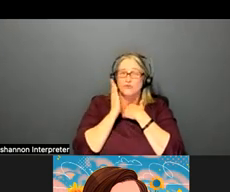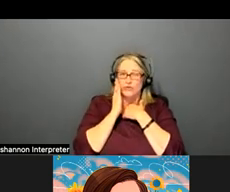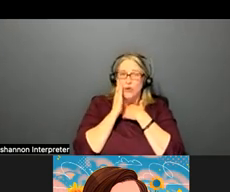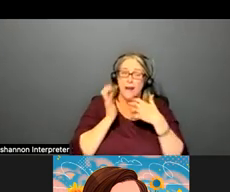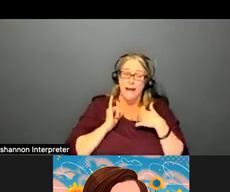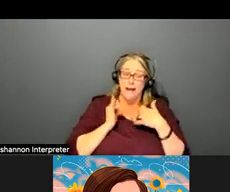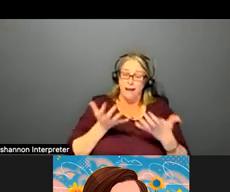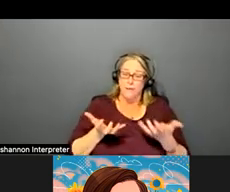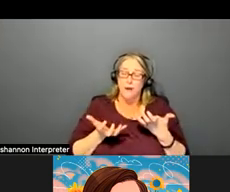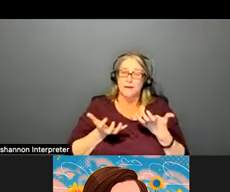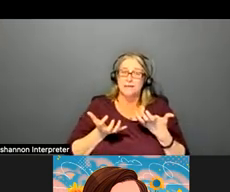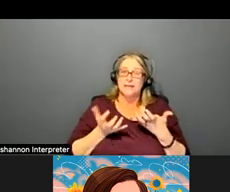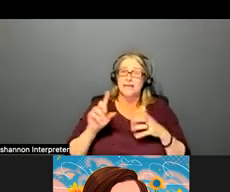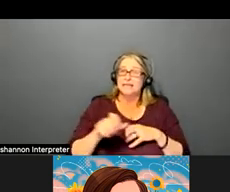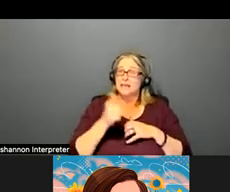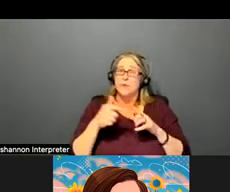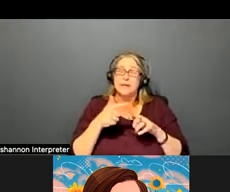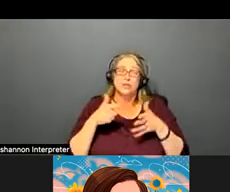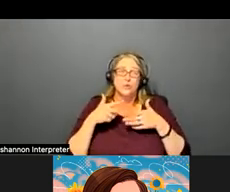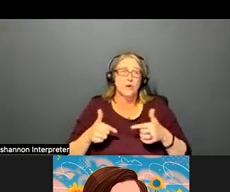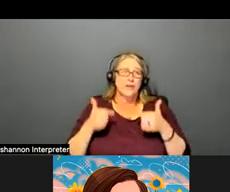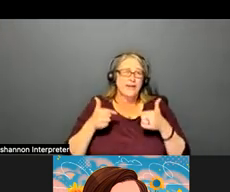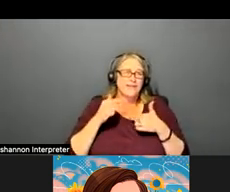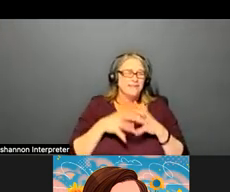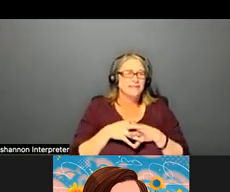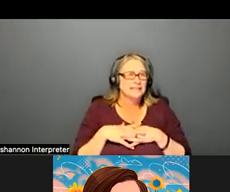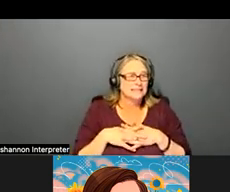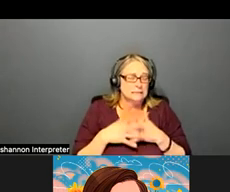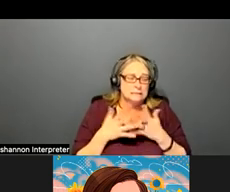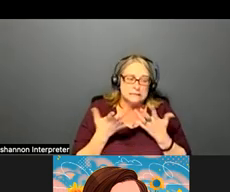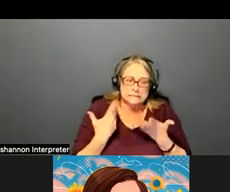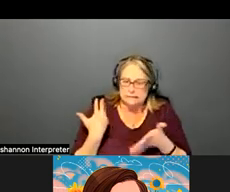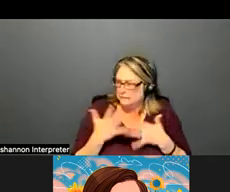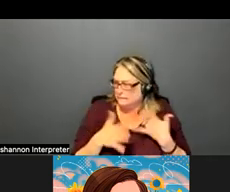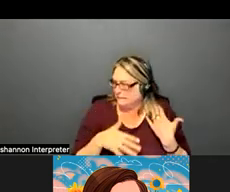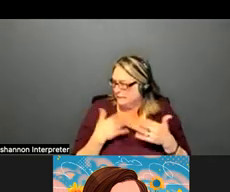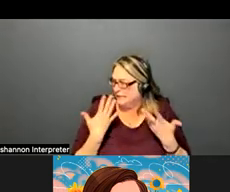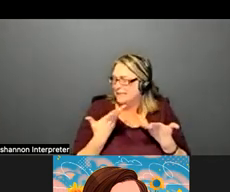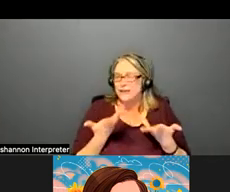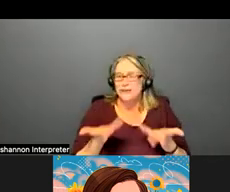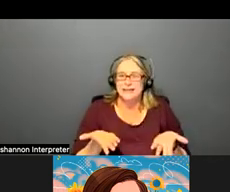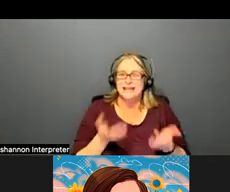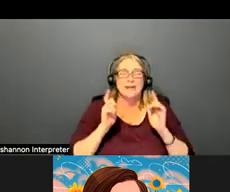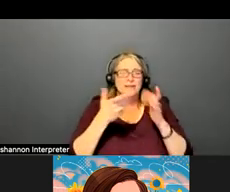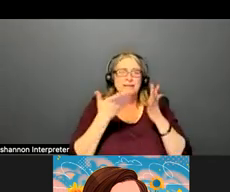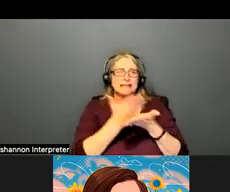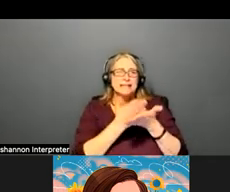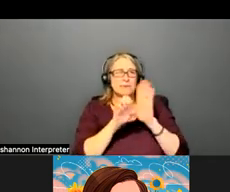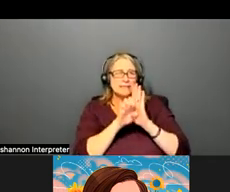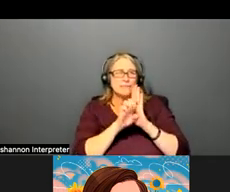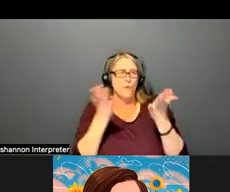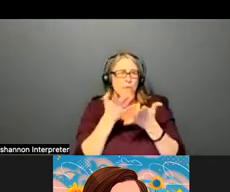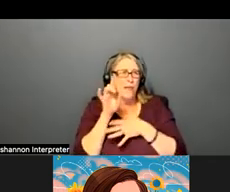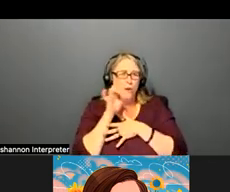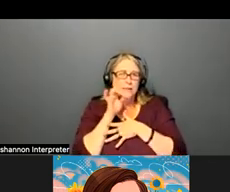want. It's another thing to live it out. Do you have, can you give us some examples of how that would look? I